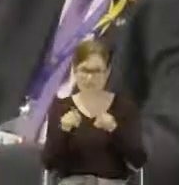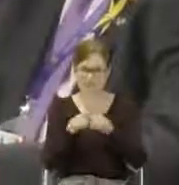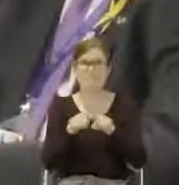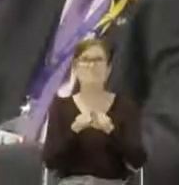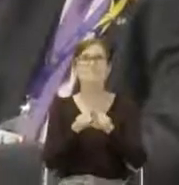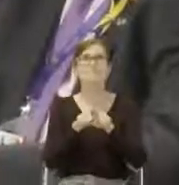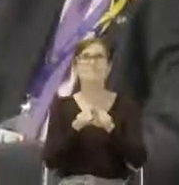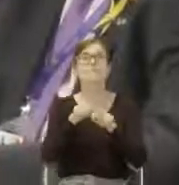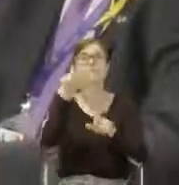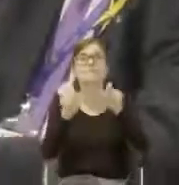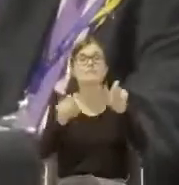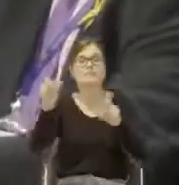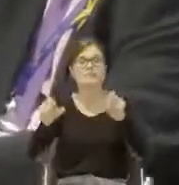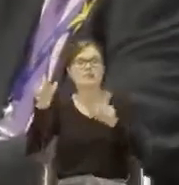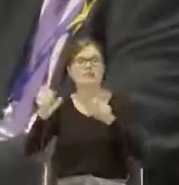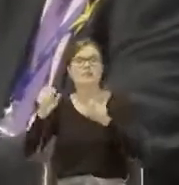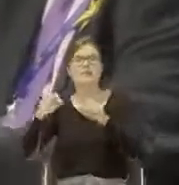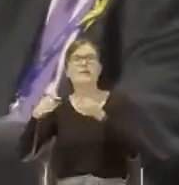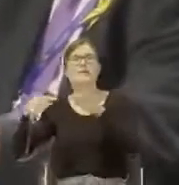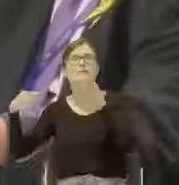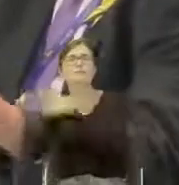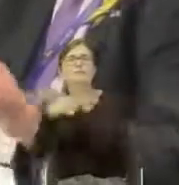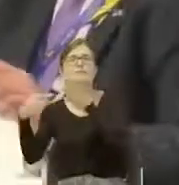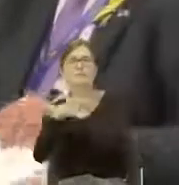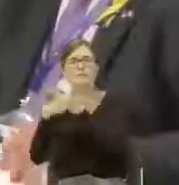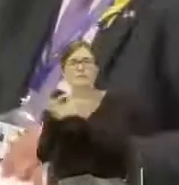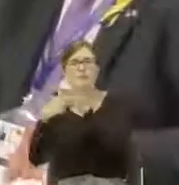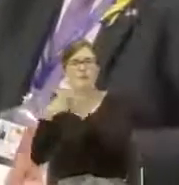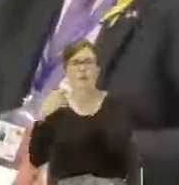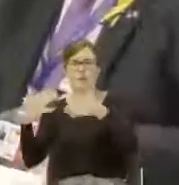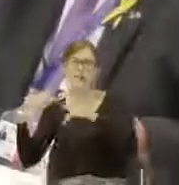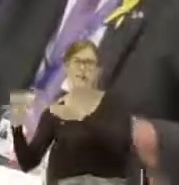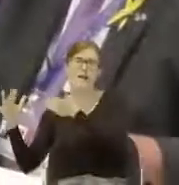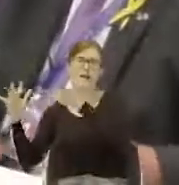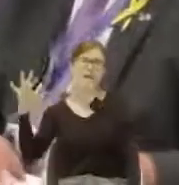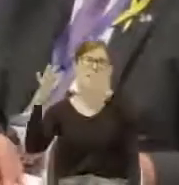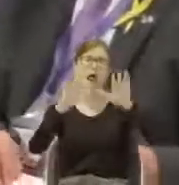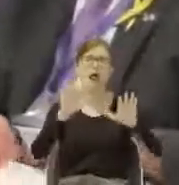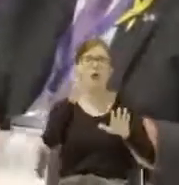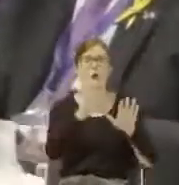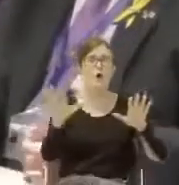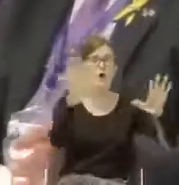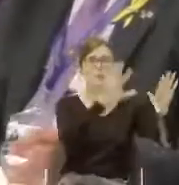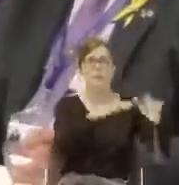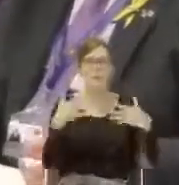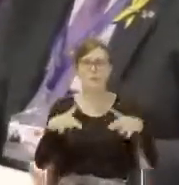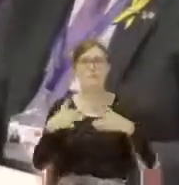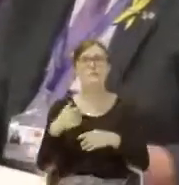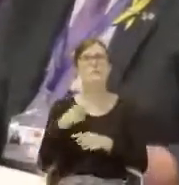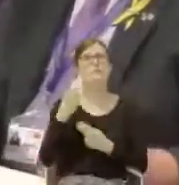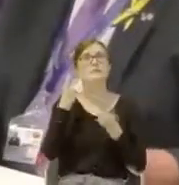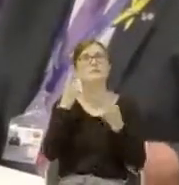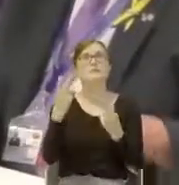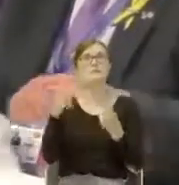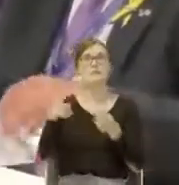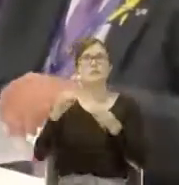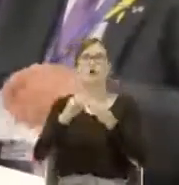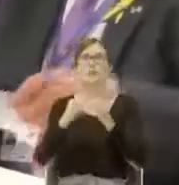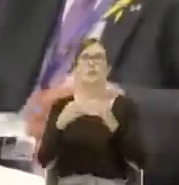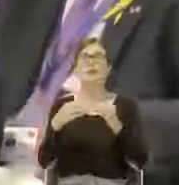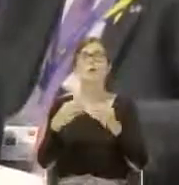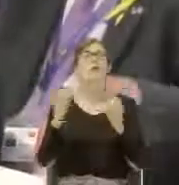and food insecurity, including unprecedented rises in primary food